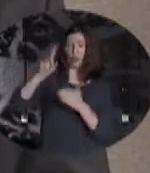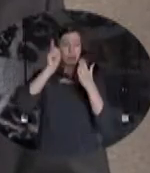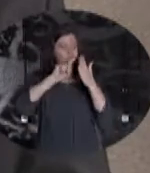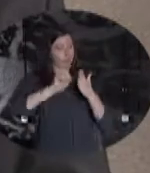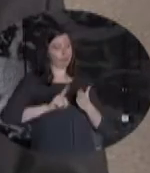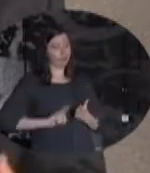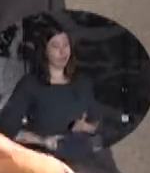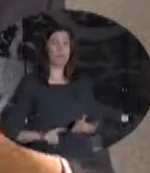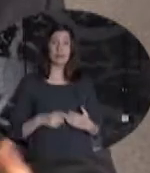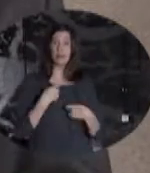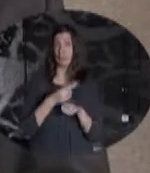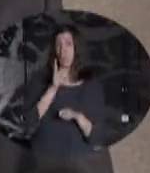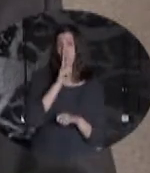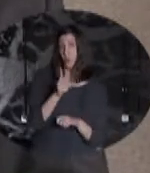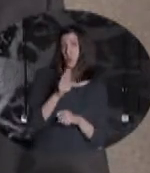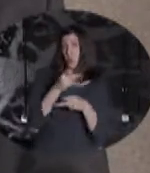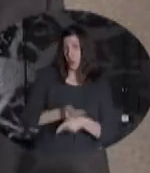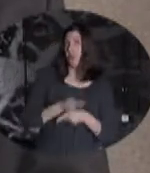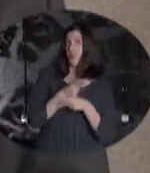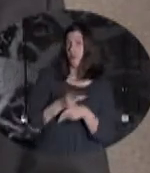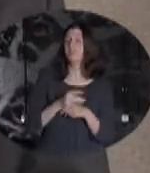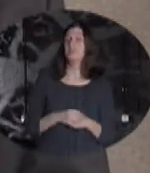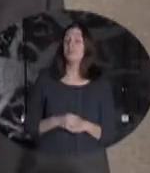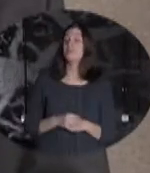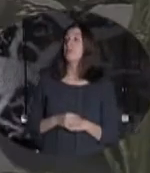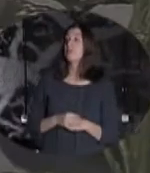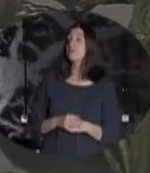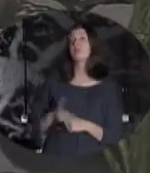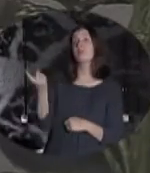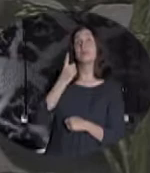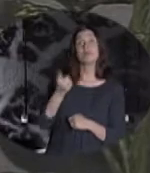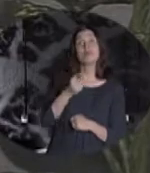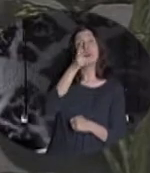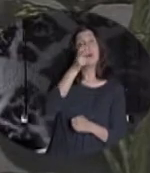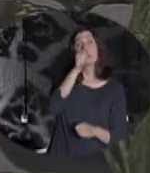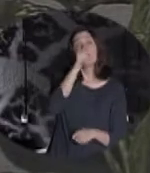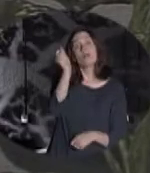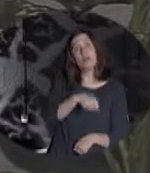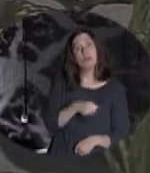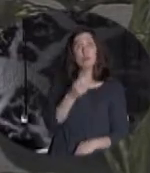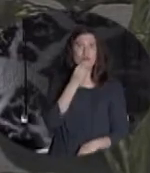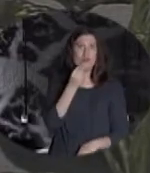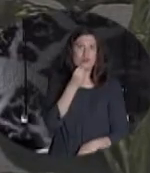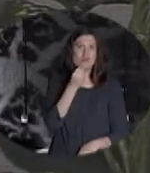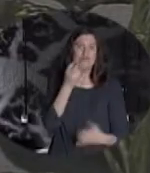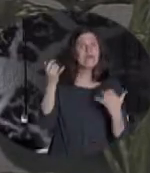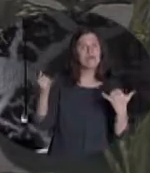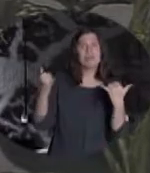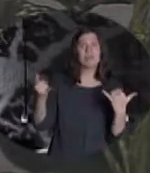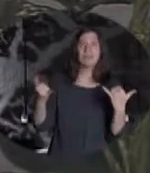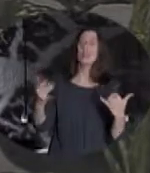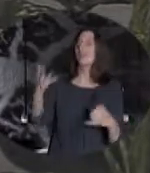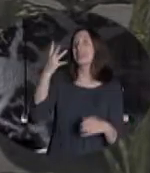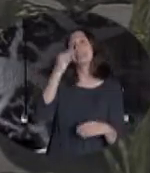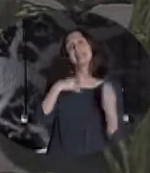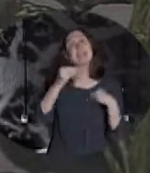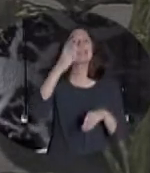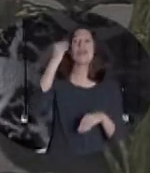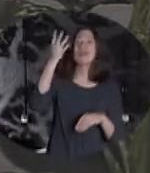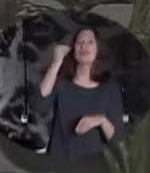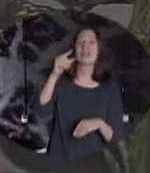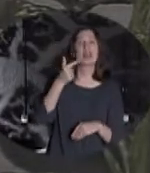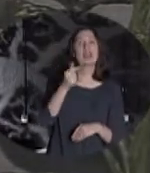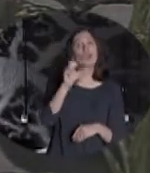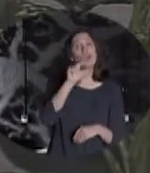you know, with caution as well. Now, something bugs love is food, and yes, this is a big time of year for us to be eating outside and grilling